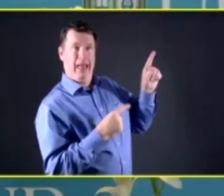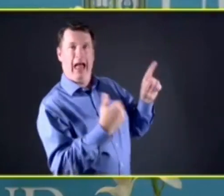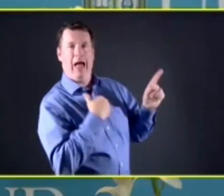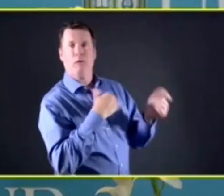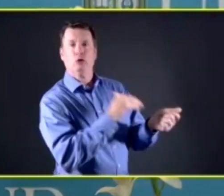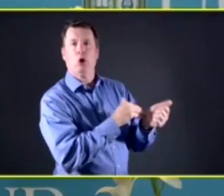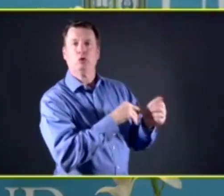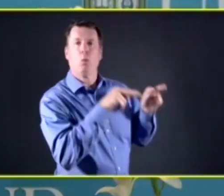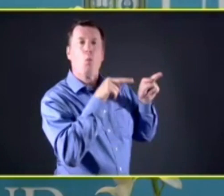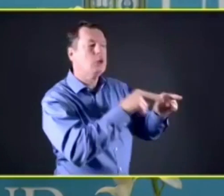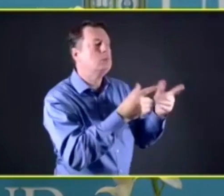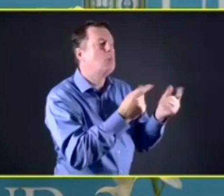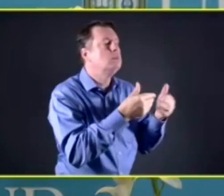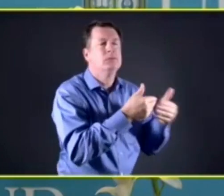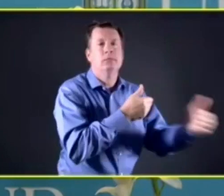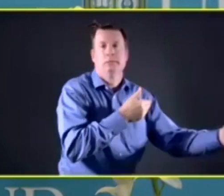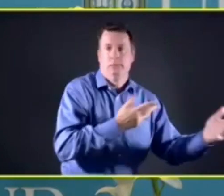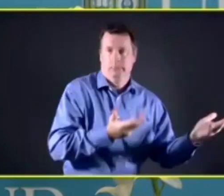certainly if it's harmful,